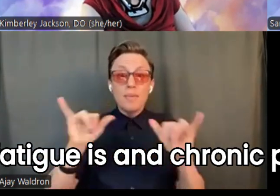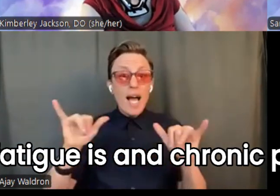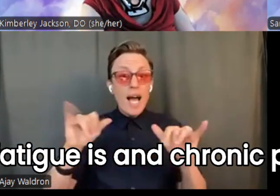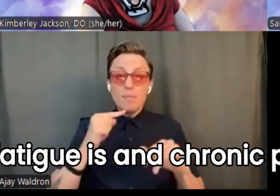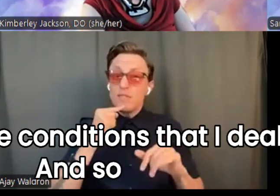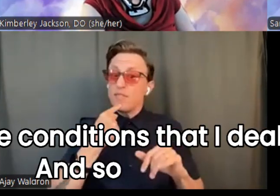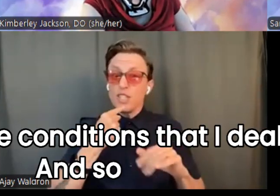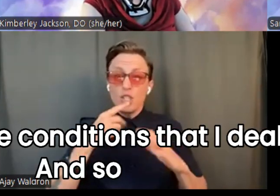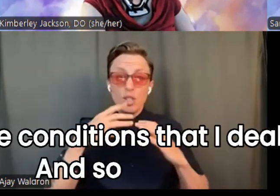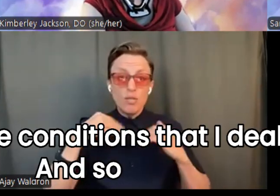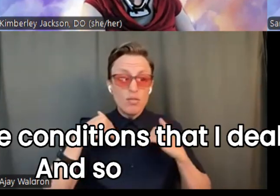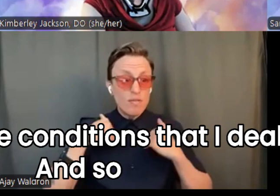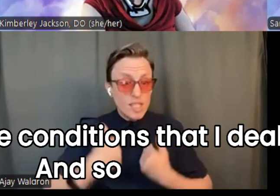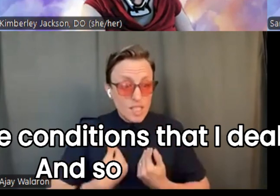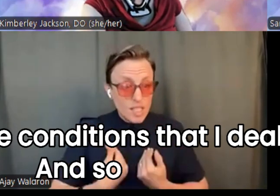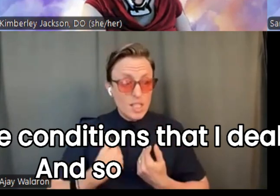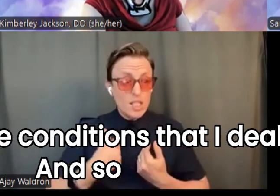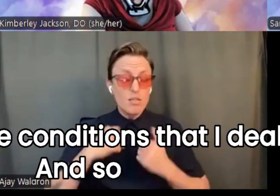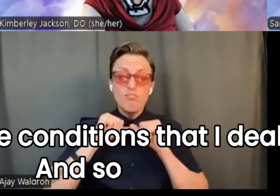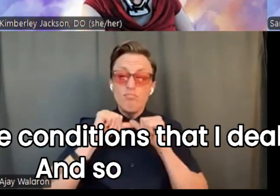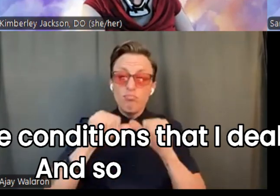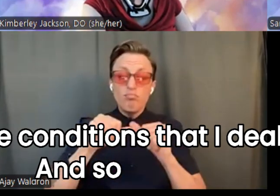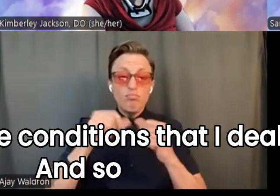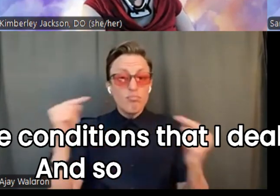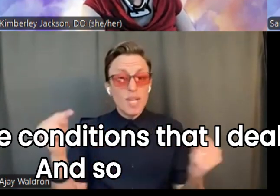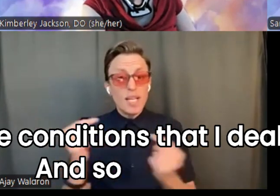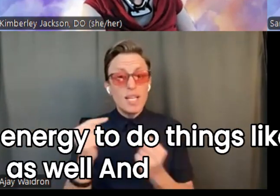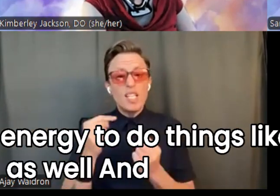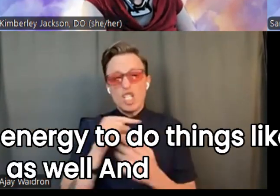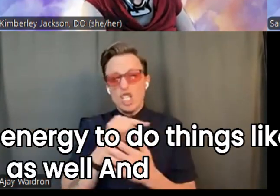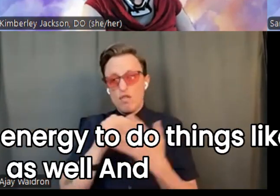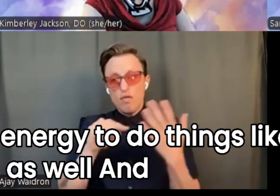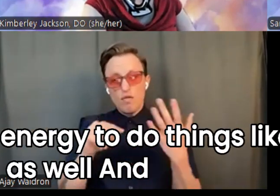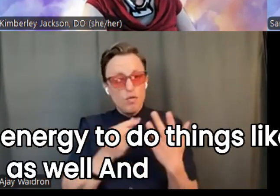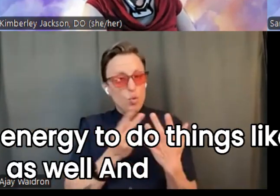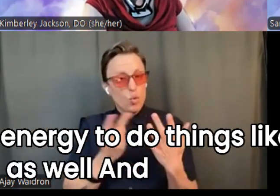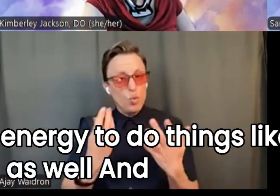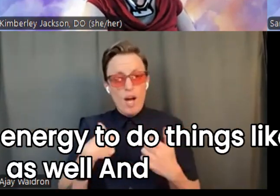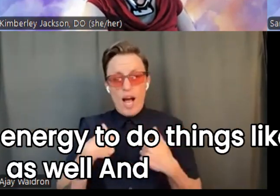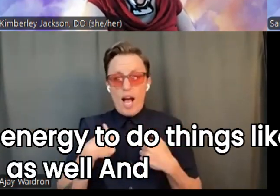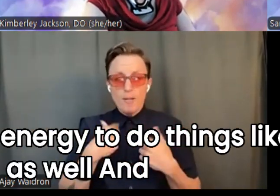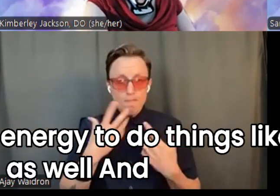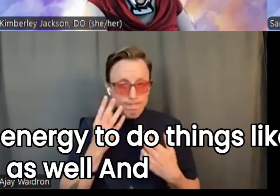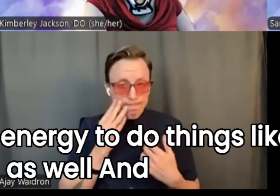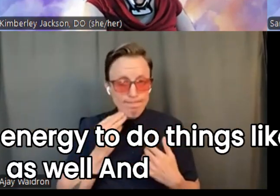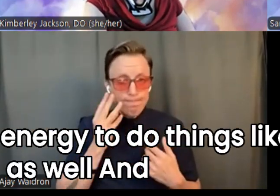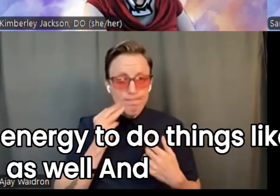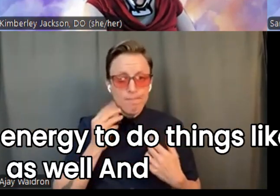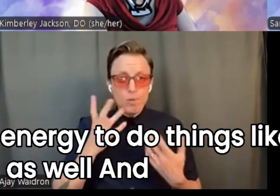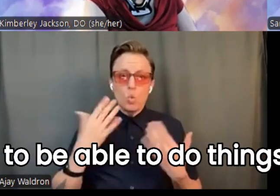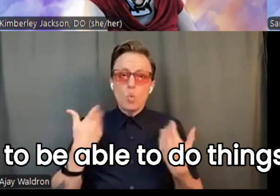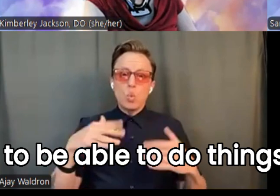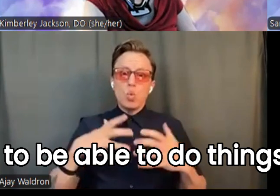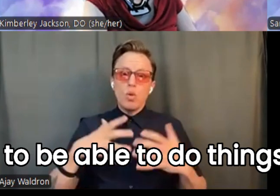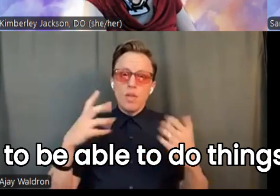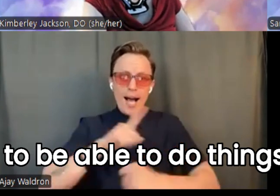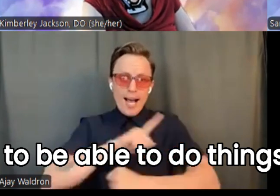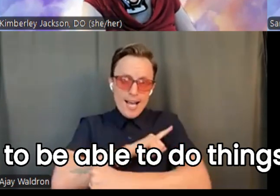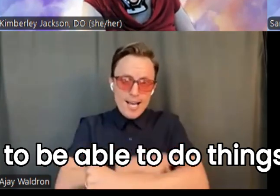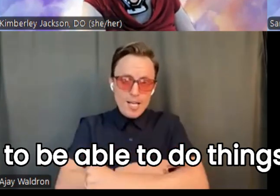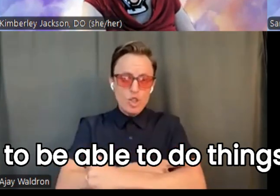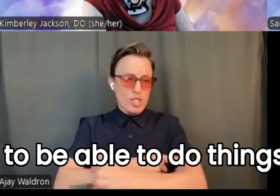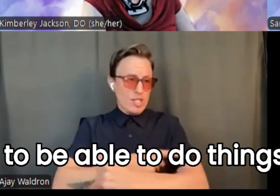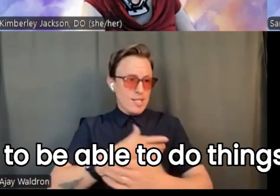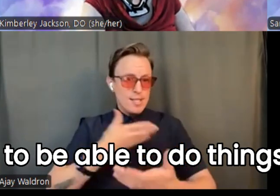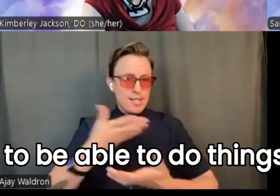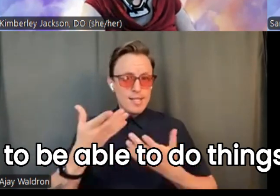and chronic pain are some of the conditions that I deal with. And so it takes a lot of energy to do things like this as well. And if I want to be One able